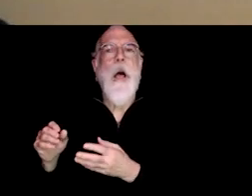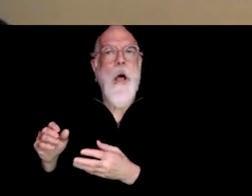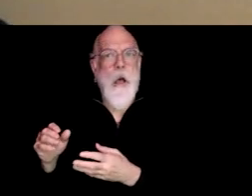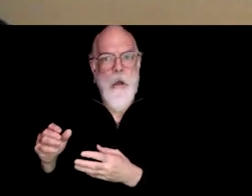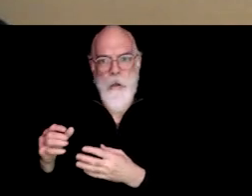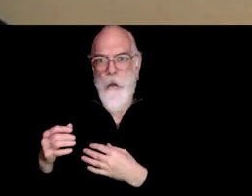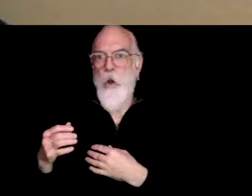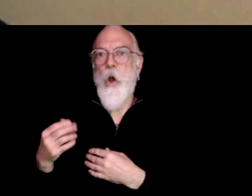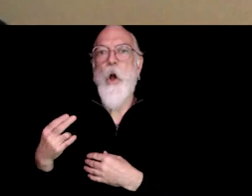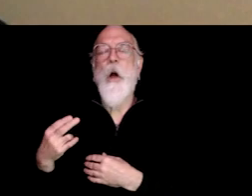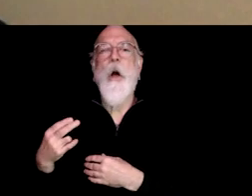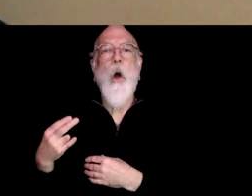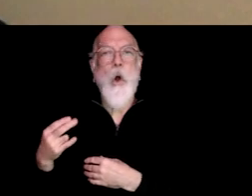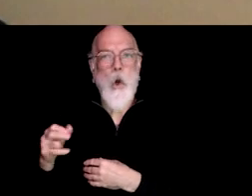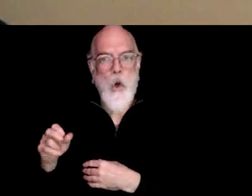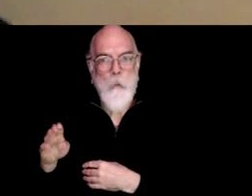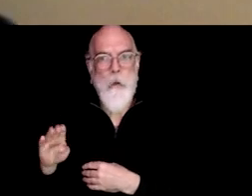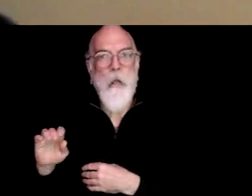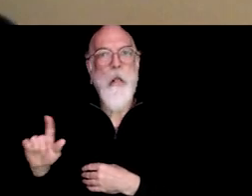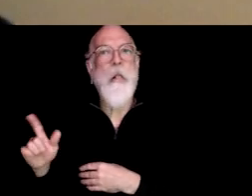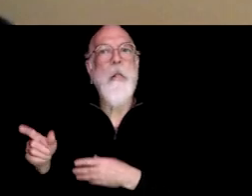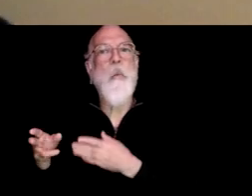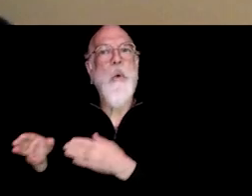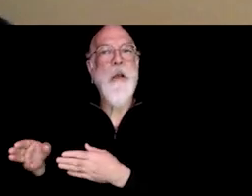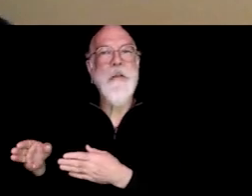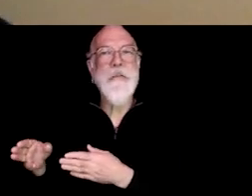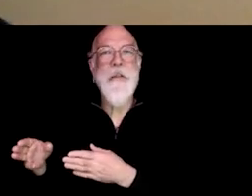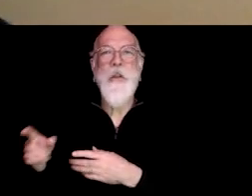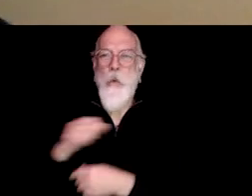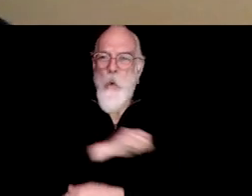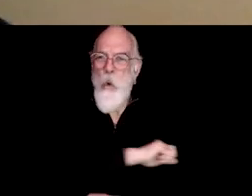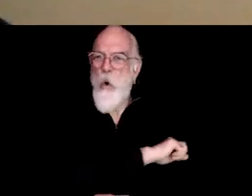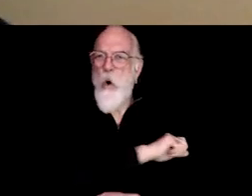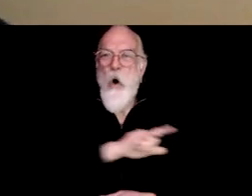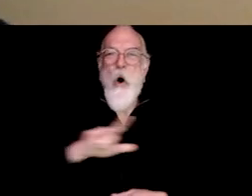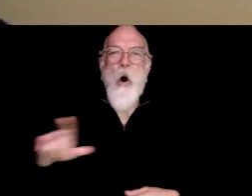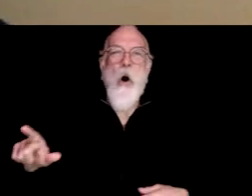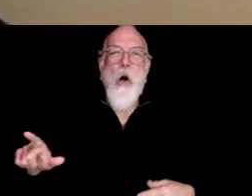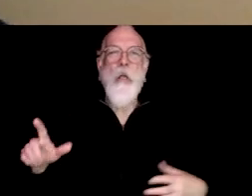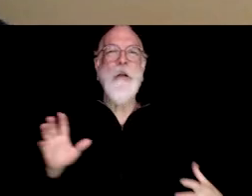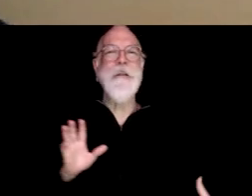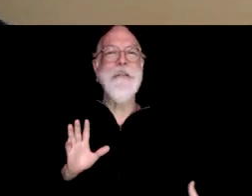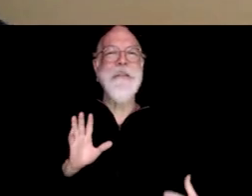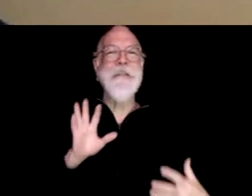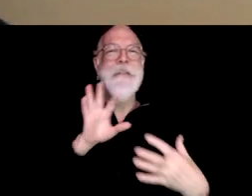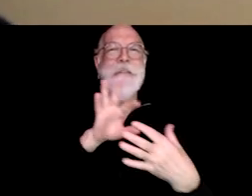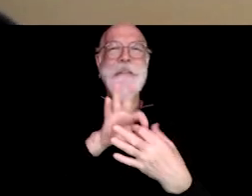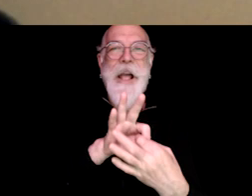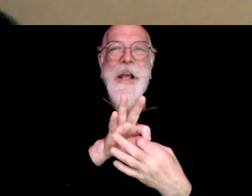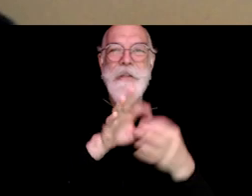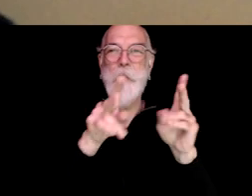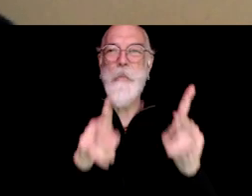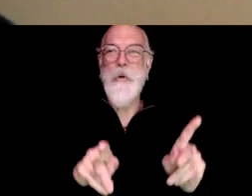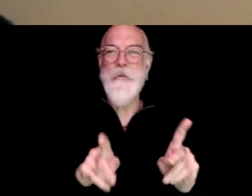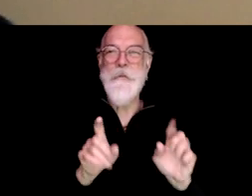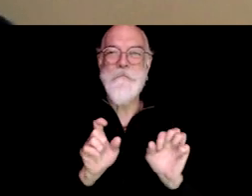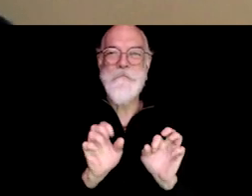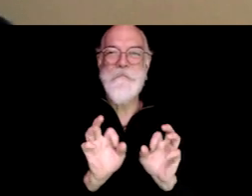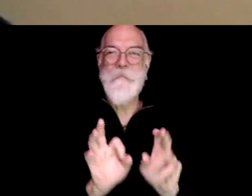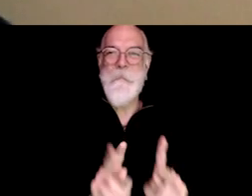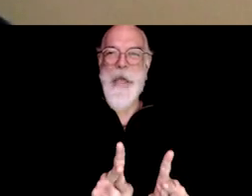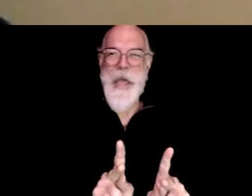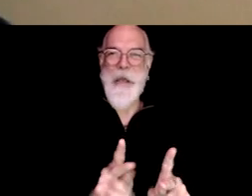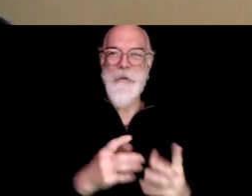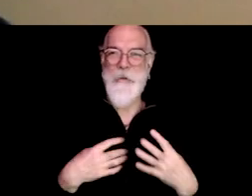far, restoring a person to a place of emotional health. It is an